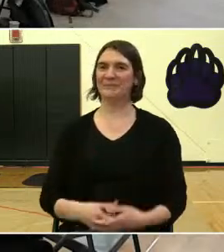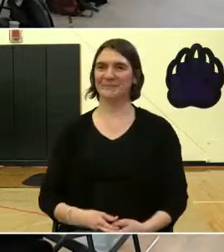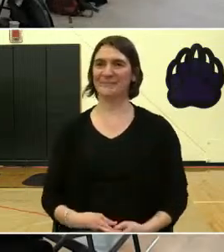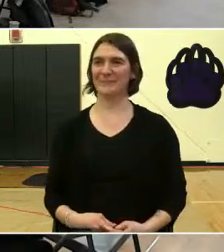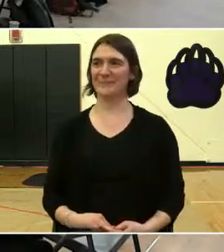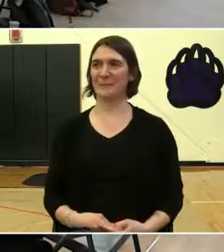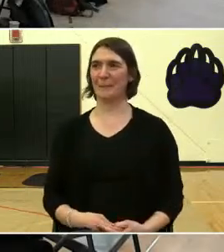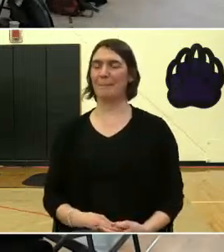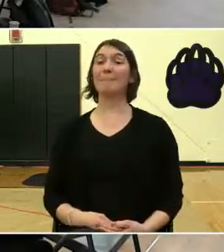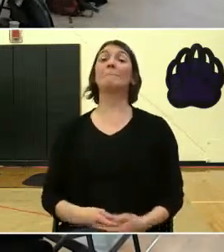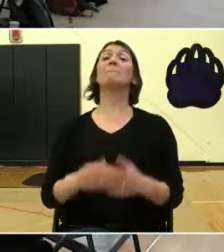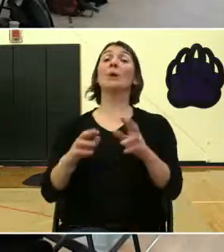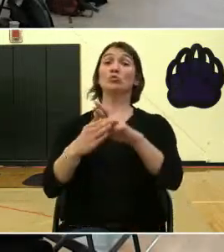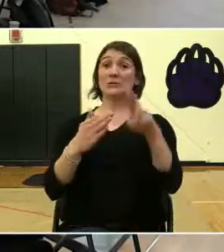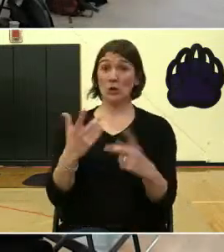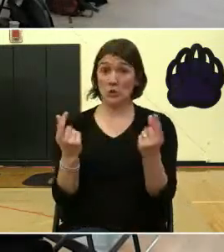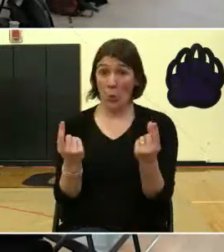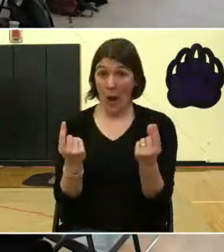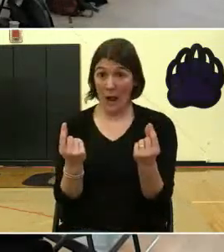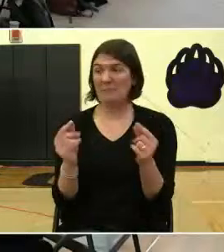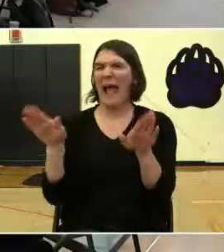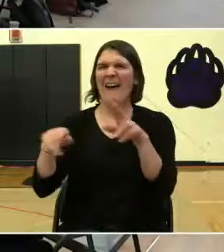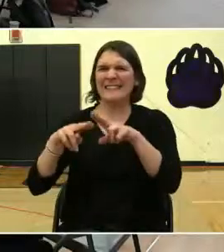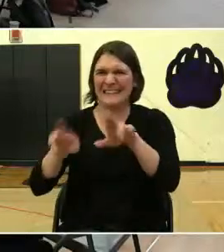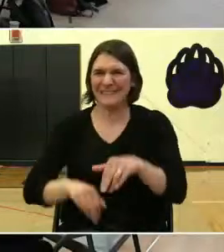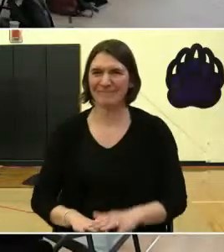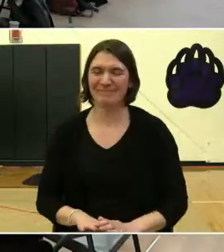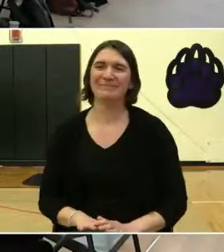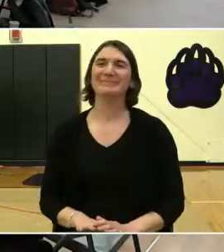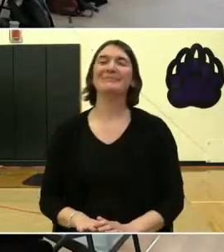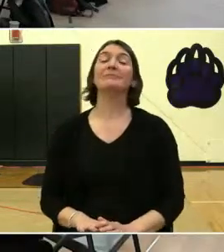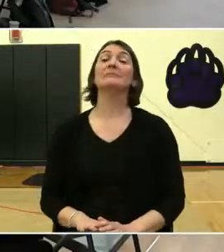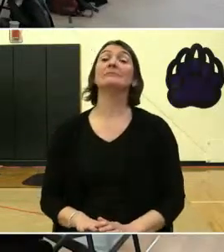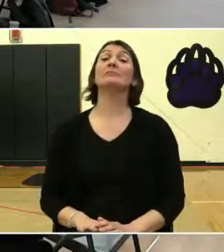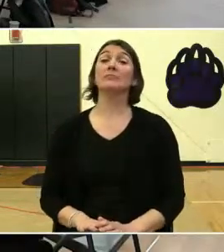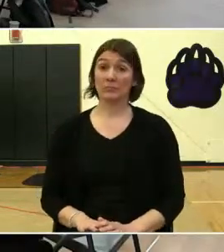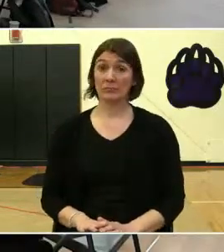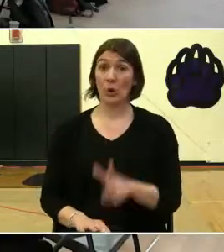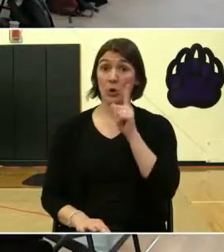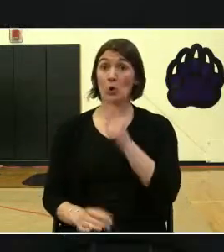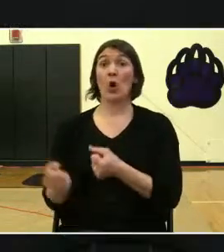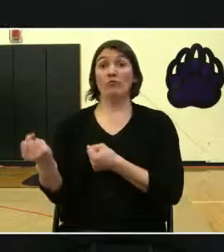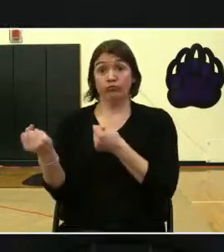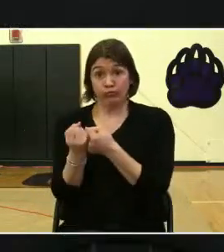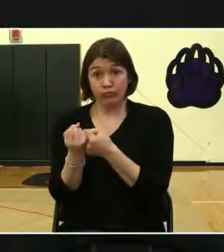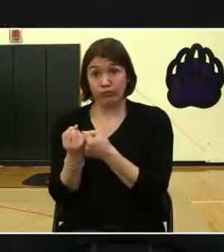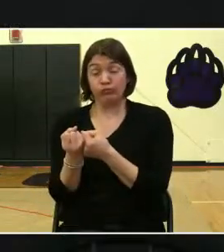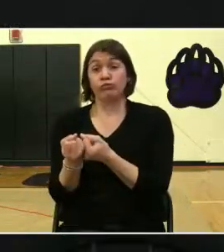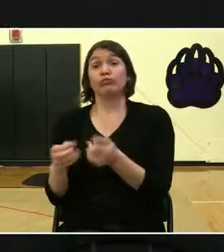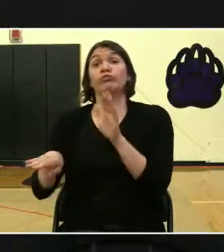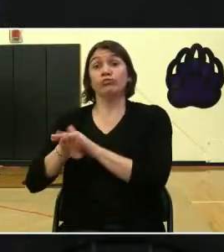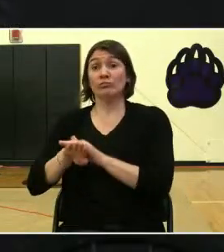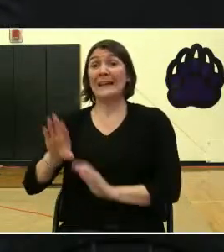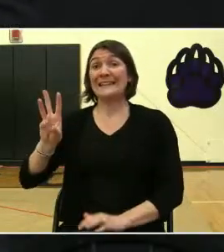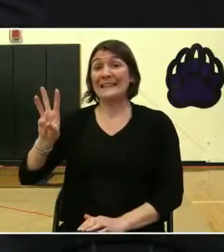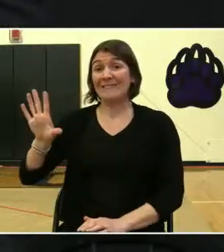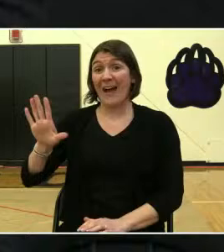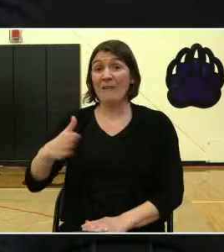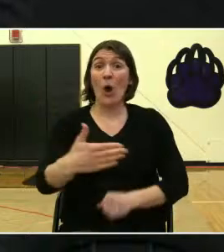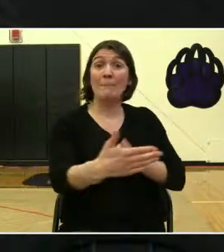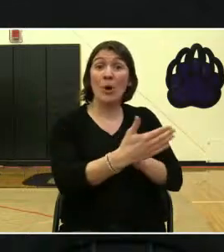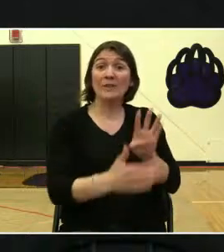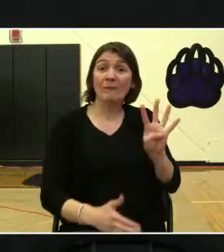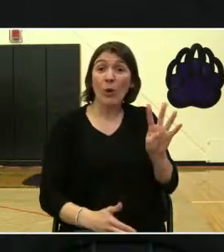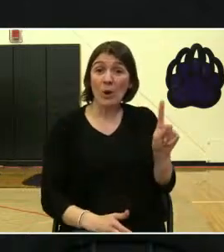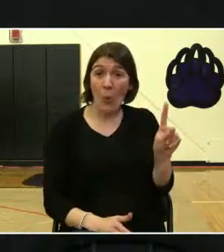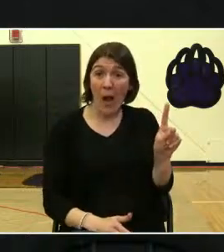suang listen to the results if you vote you can be seated listen to the results are your vote those in favor are 65 those opposed are